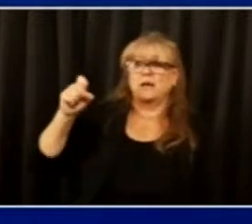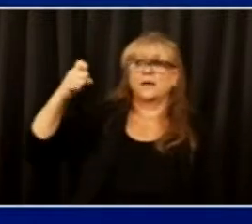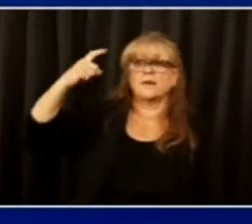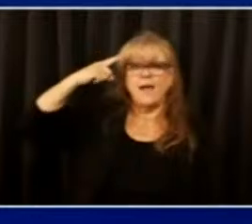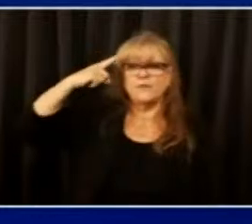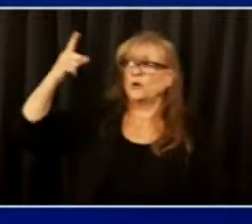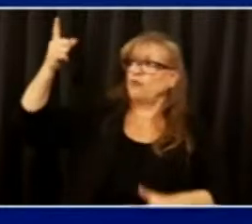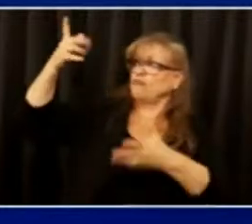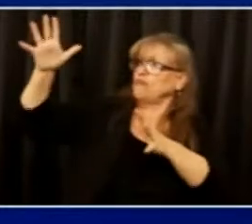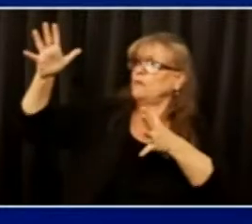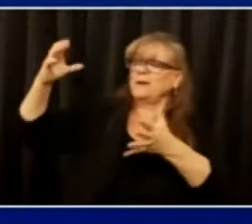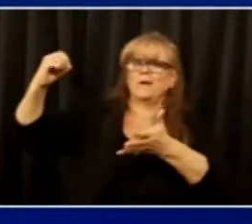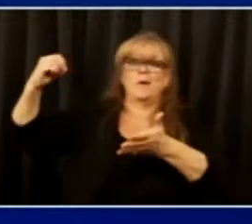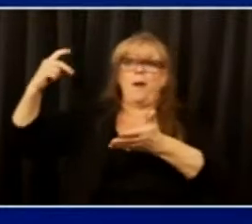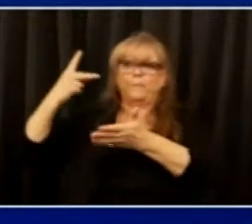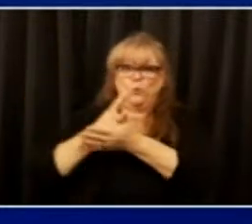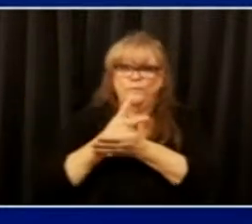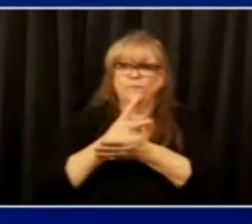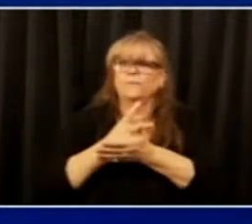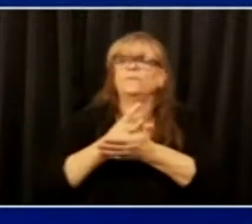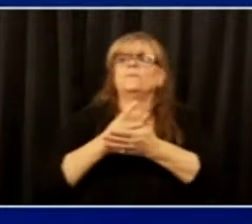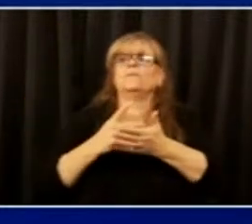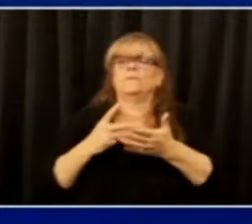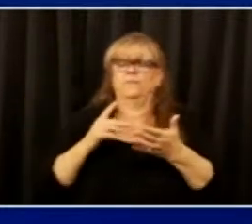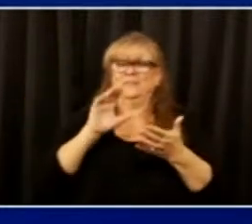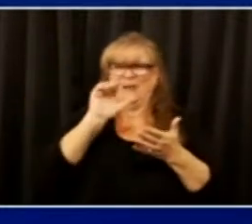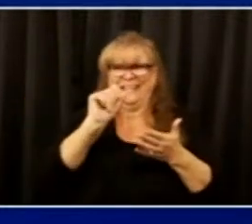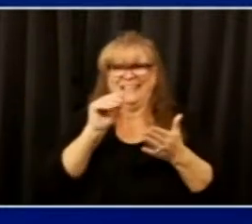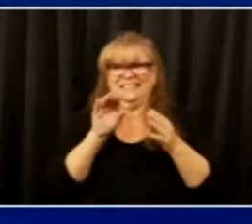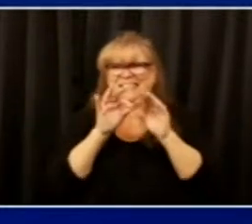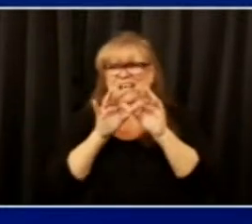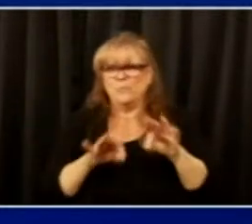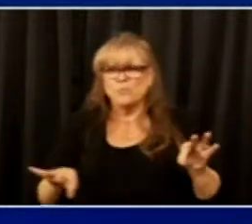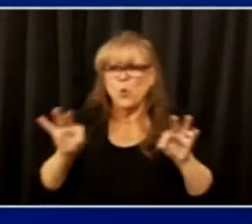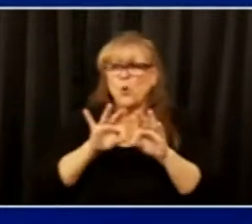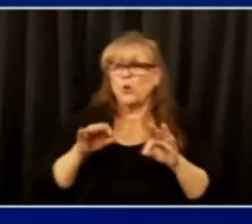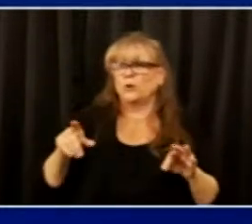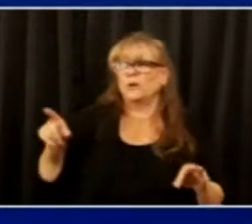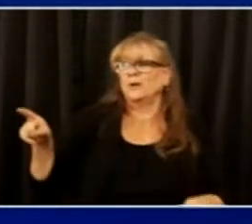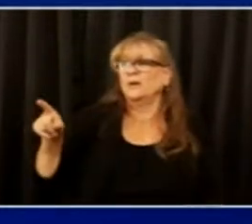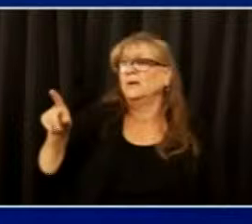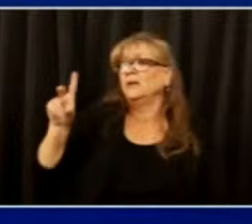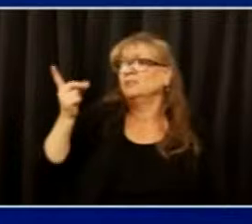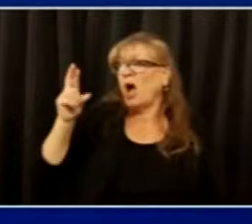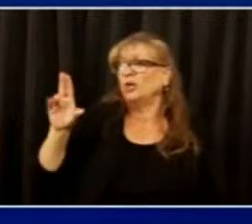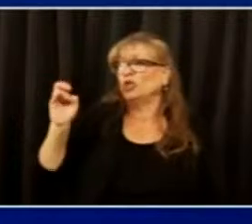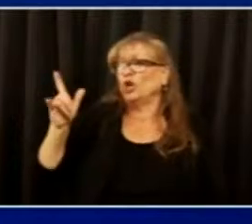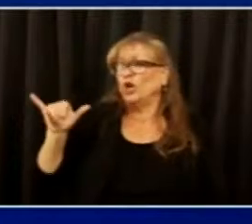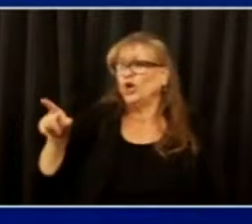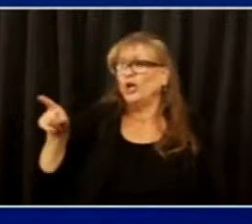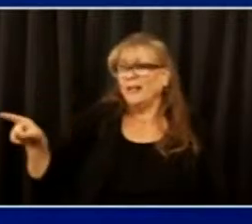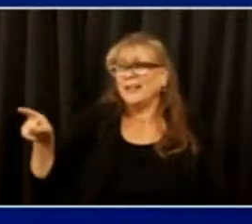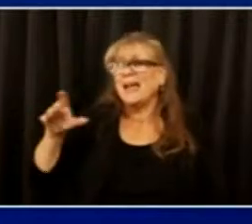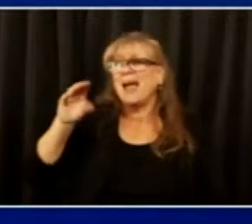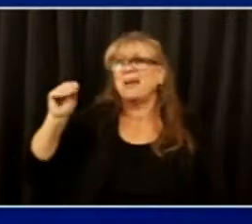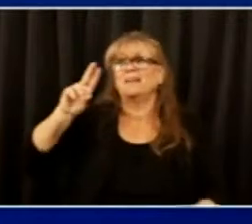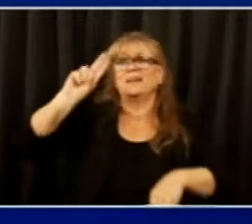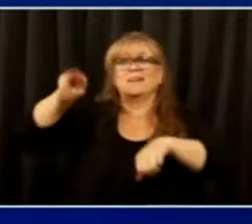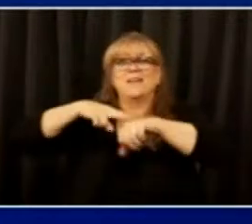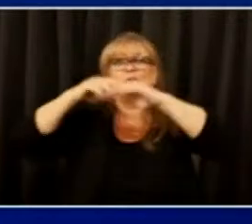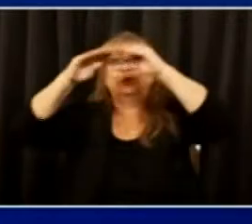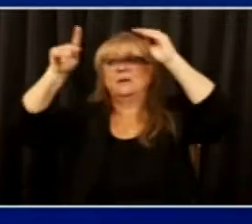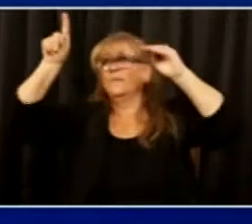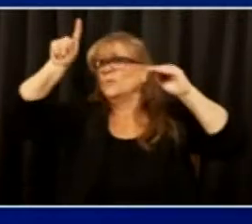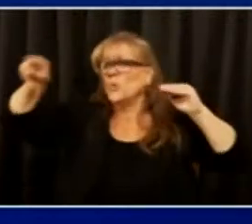you've heard from Dr. Herlihy, and then also national data telling us that people who are under the age of 18 are now accounting